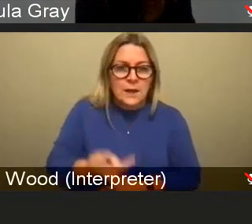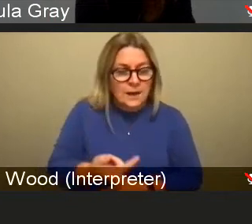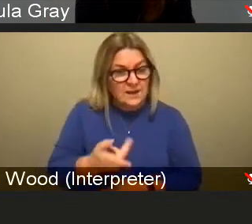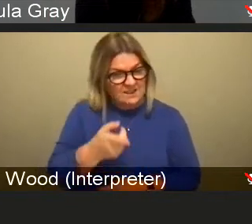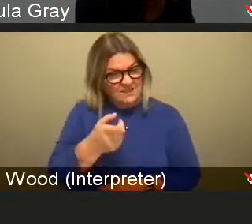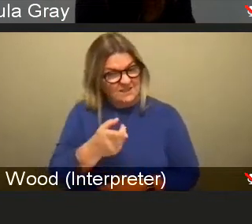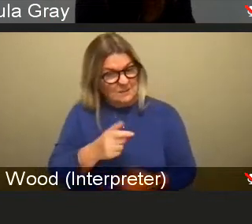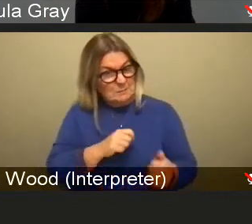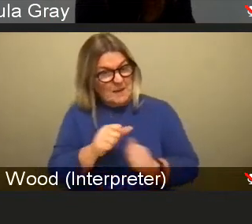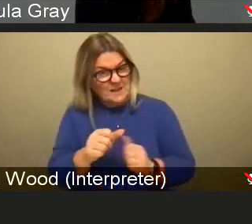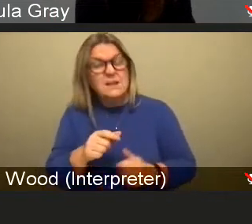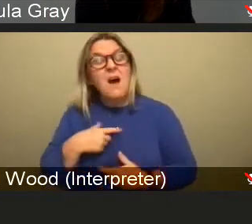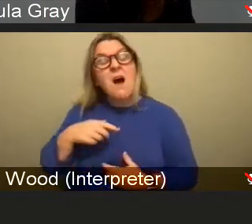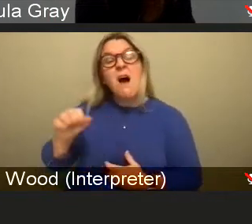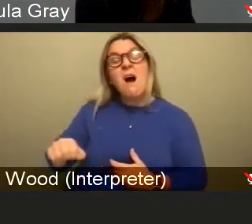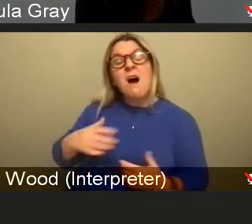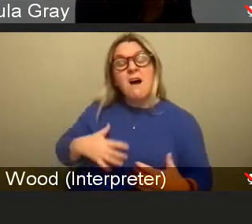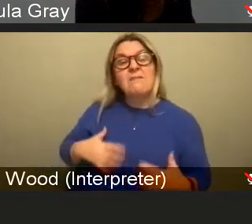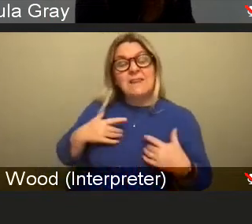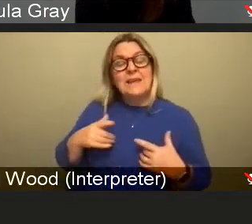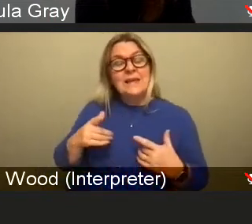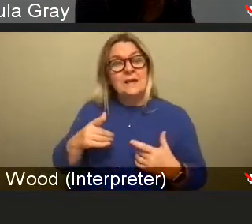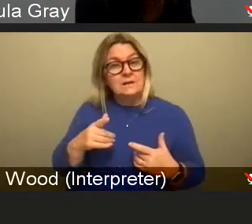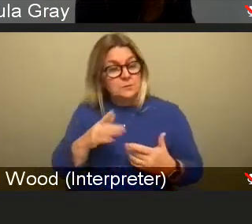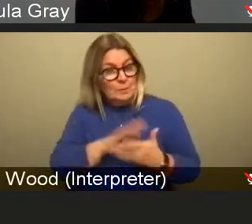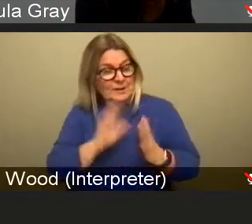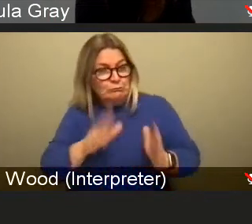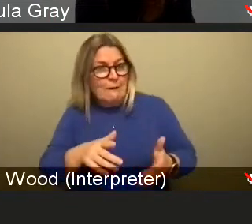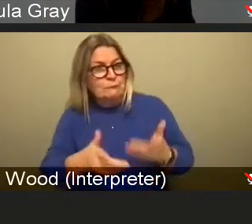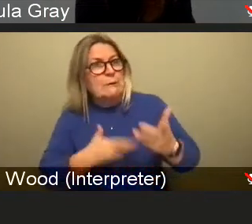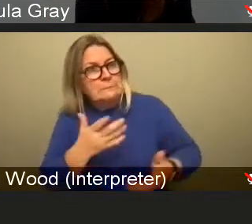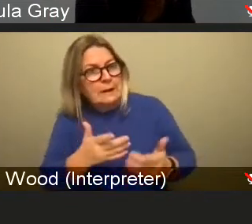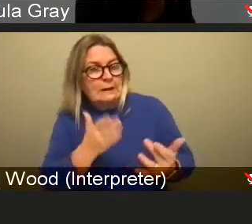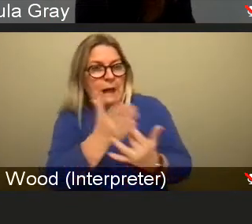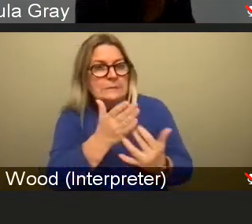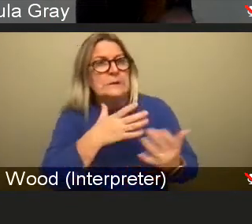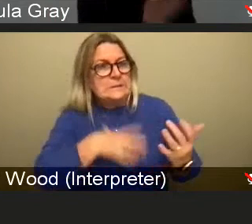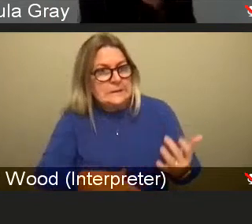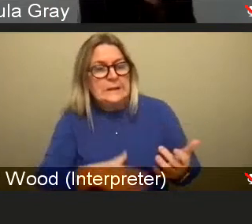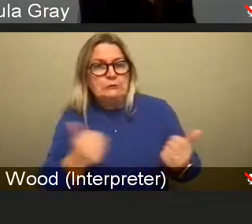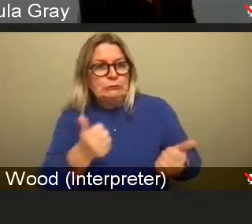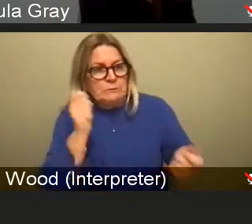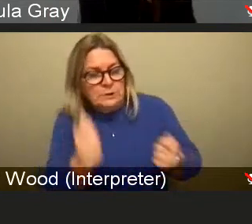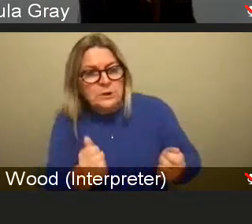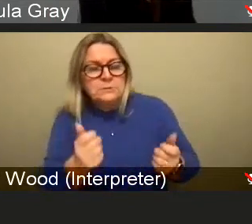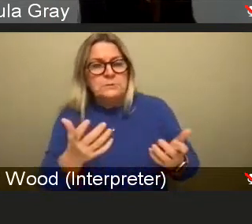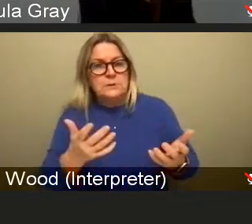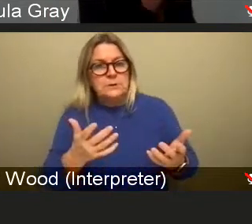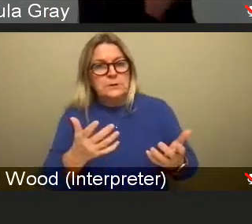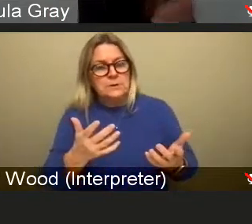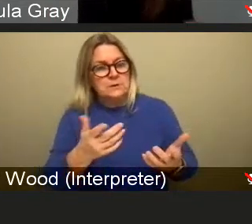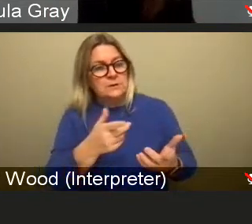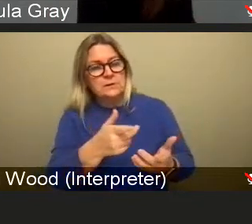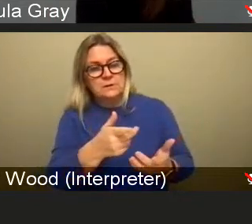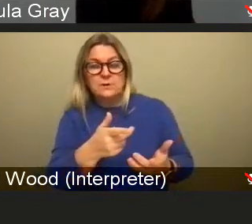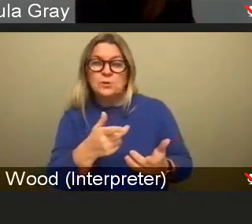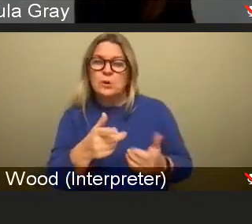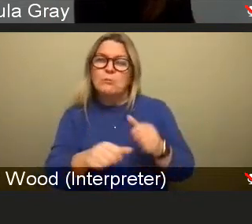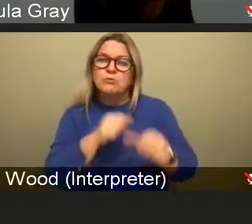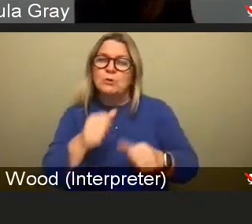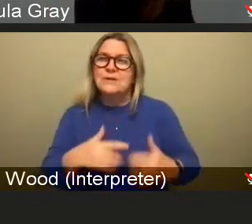explain yourself and explain your access needs and all those sorts of things, and how different that made the process feel for